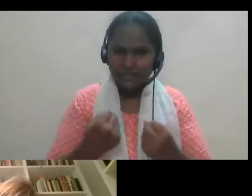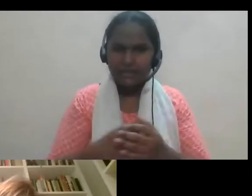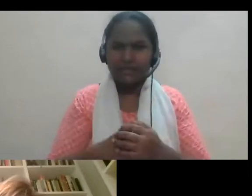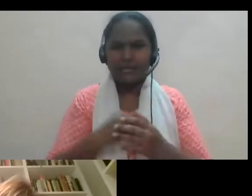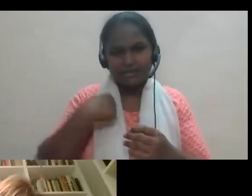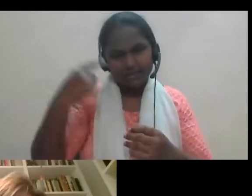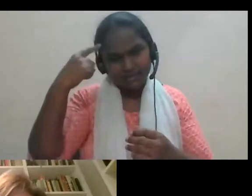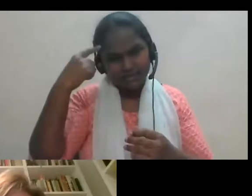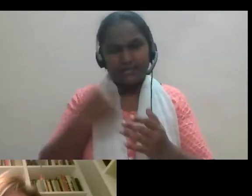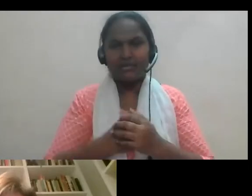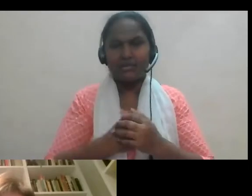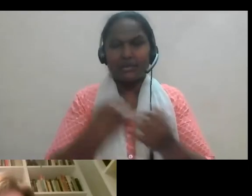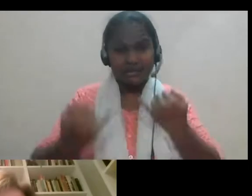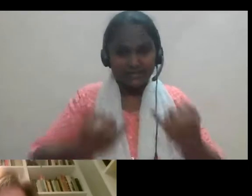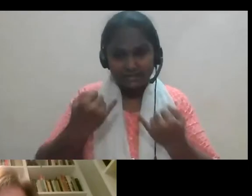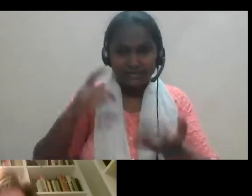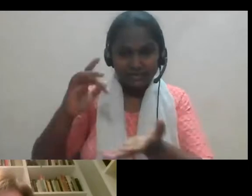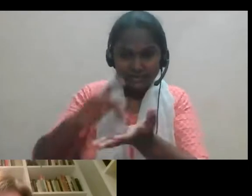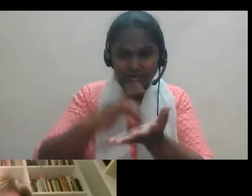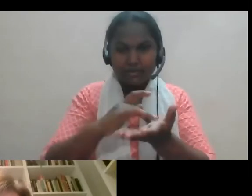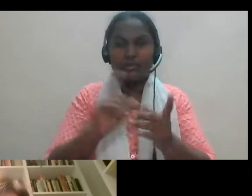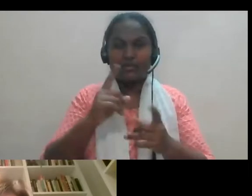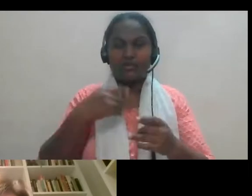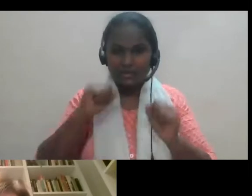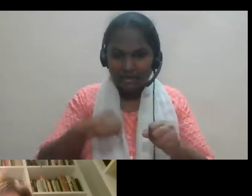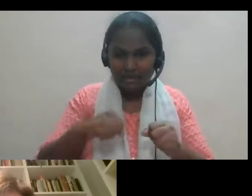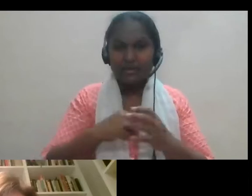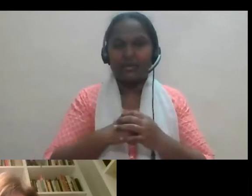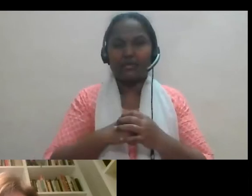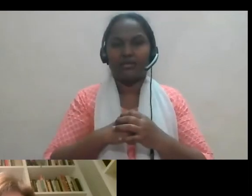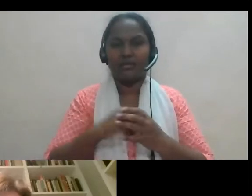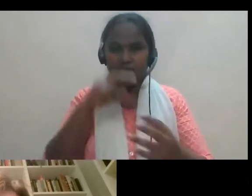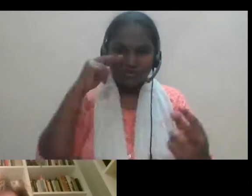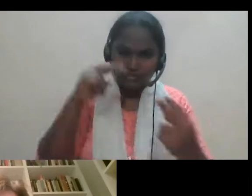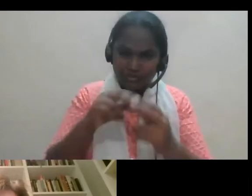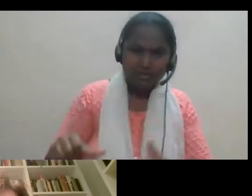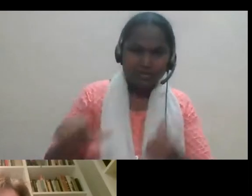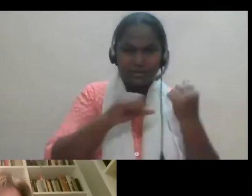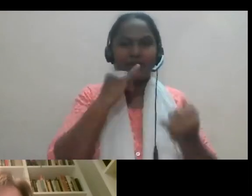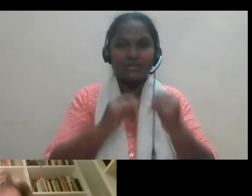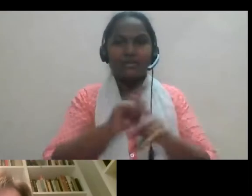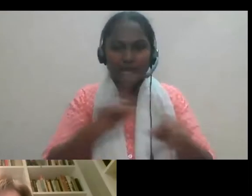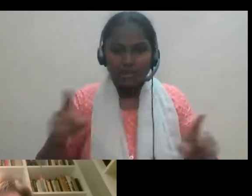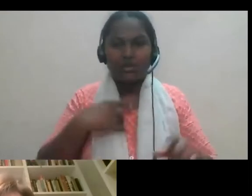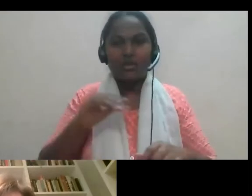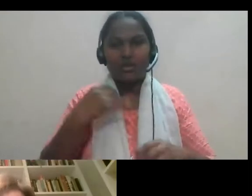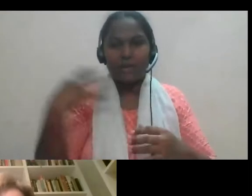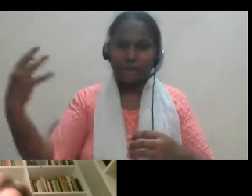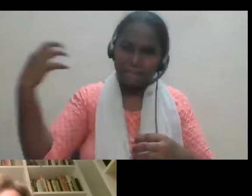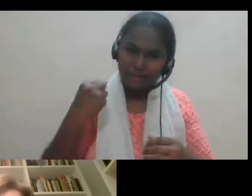it is, I think, a very interesting place to be, where we can look back into history, but we can also